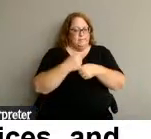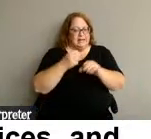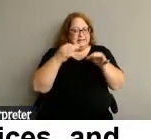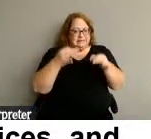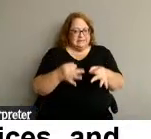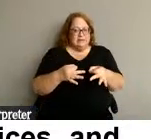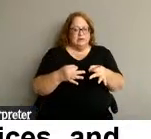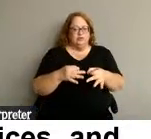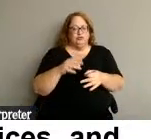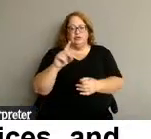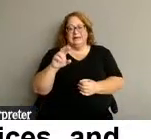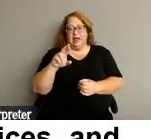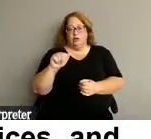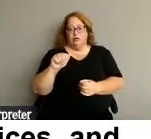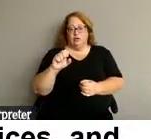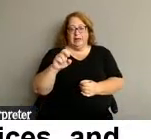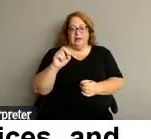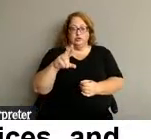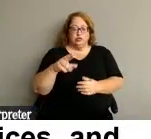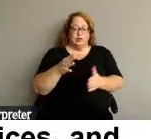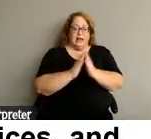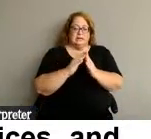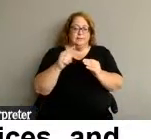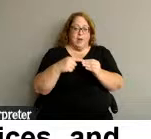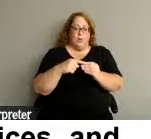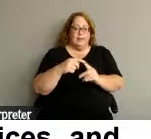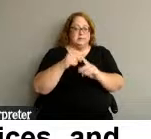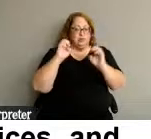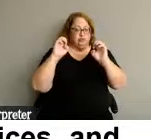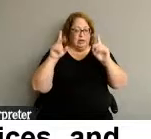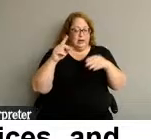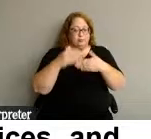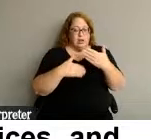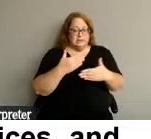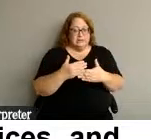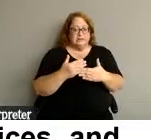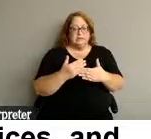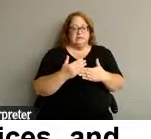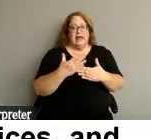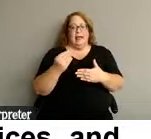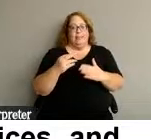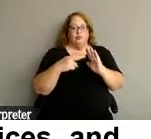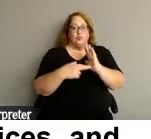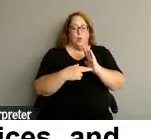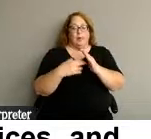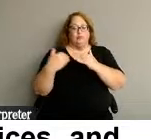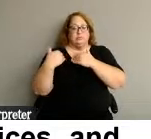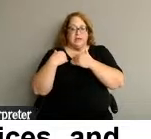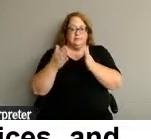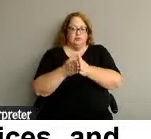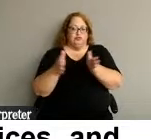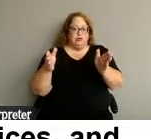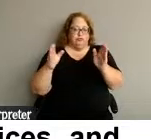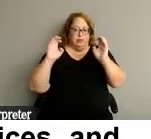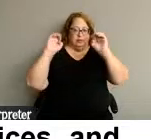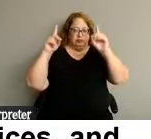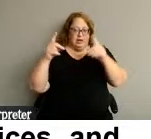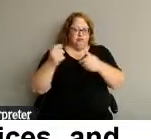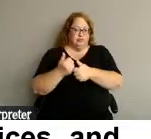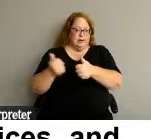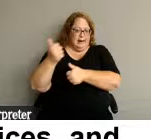Dr. Asner asked about the SPED process and the role and the responsibility of the general education